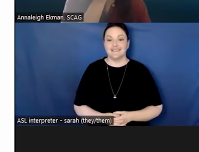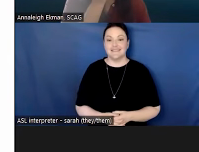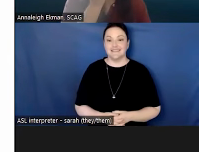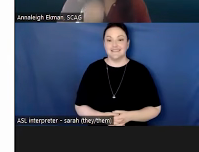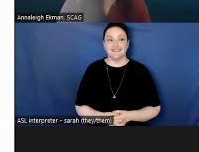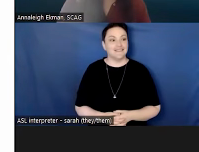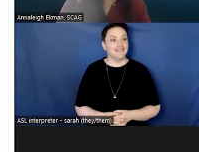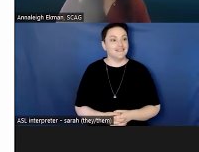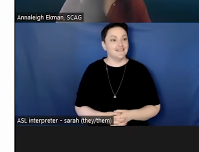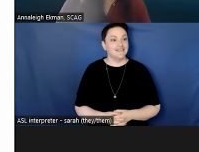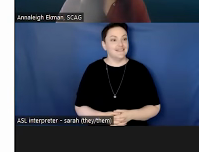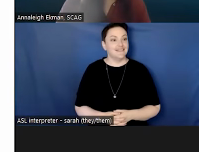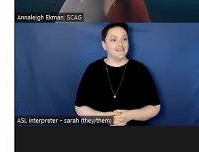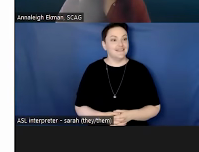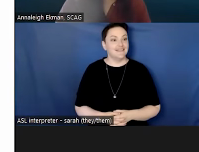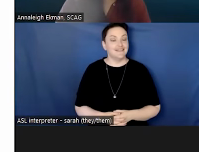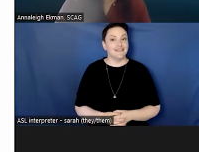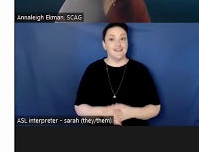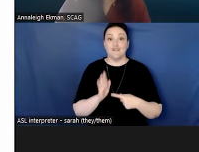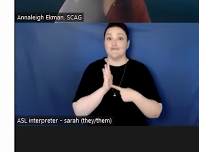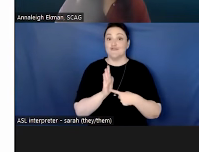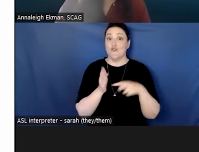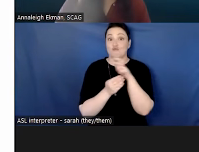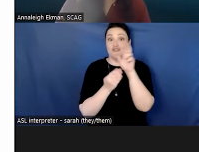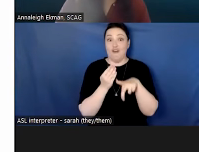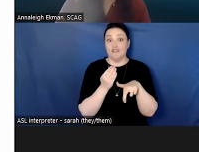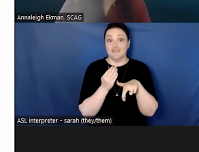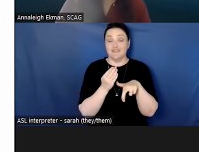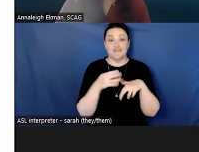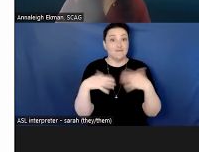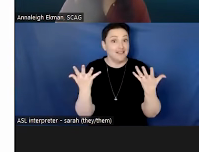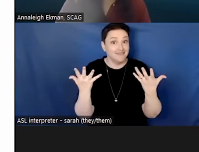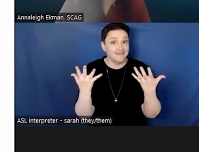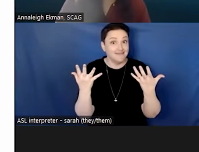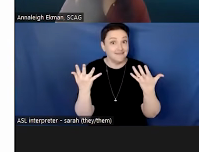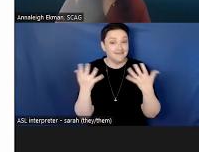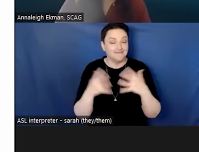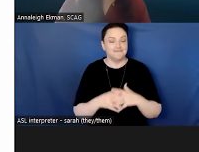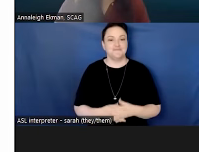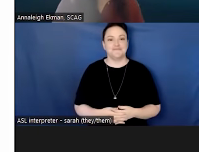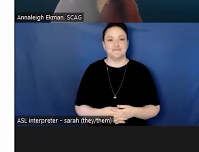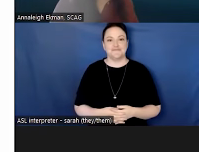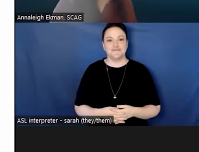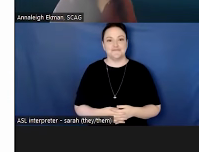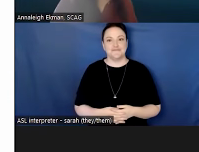Okay, I'm gonna show the results. The answer is, let me see.